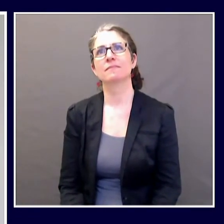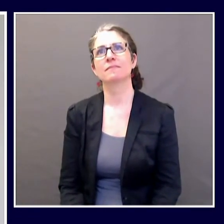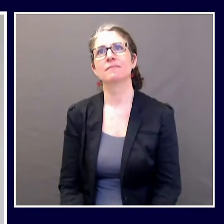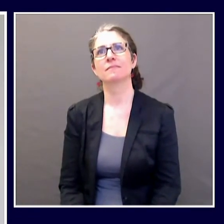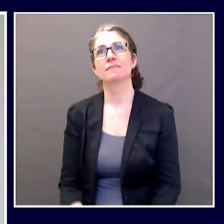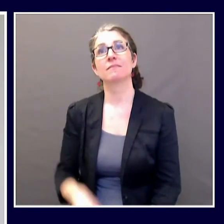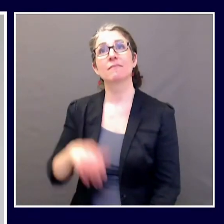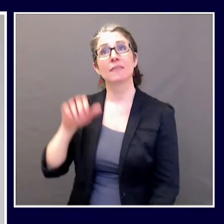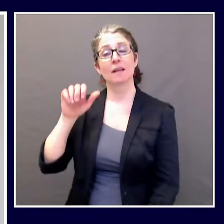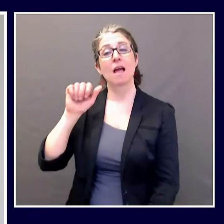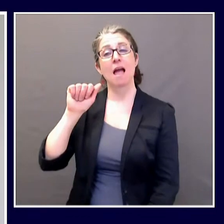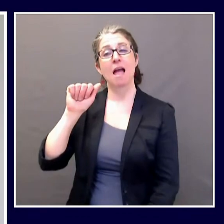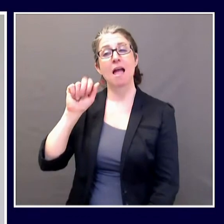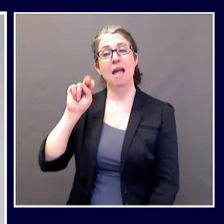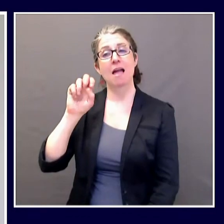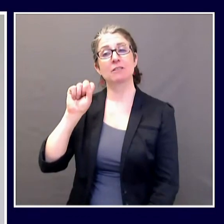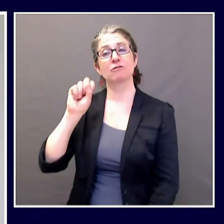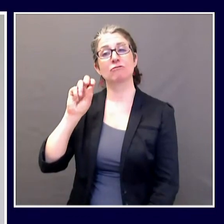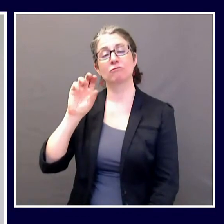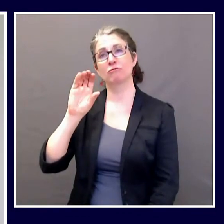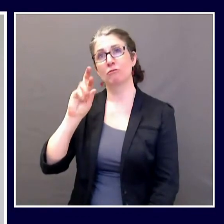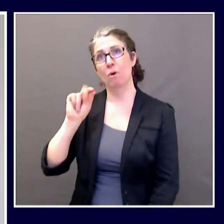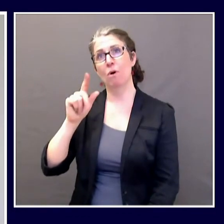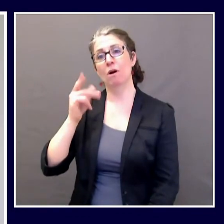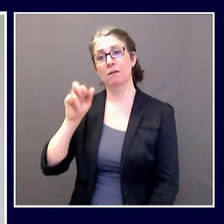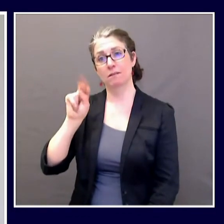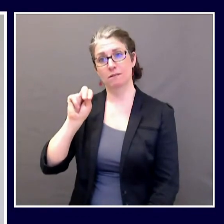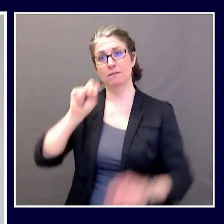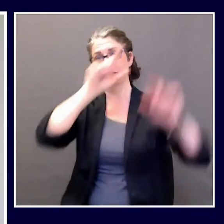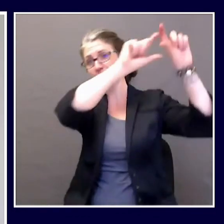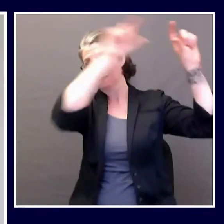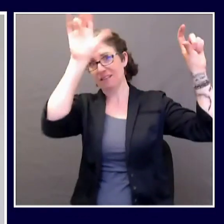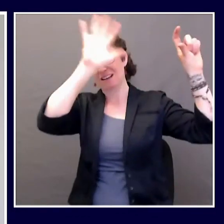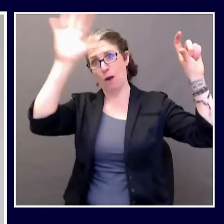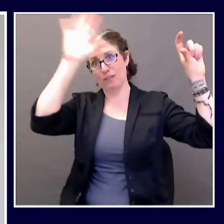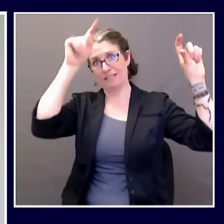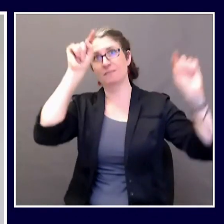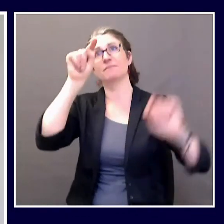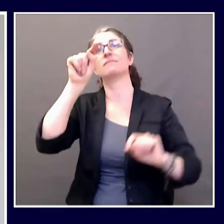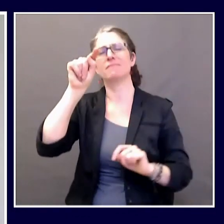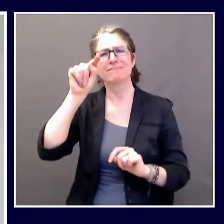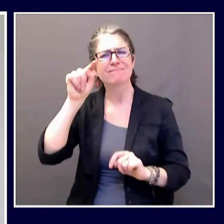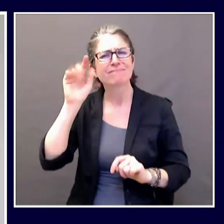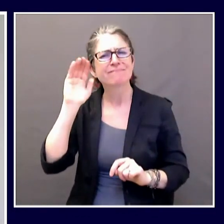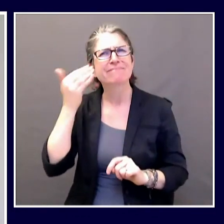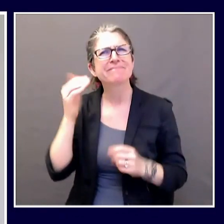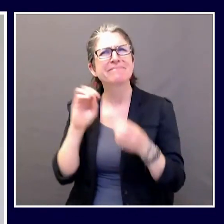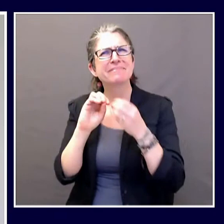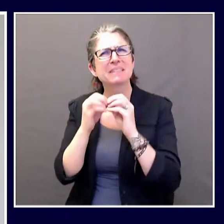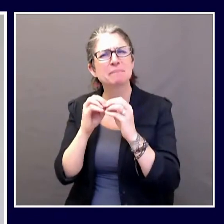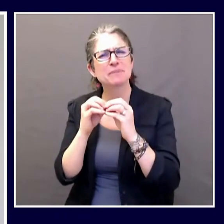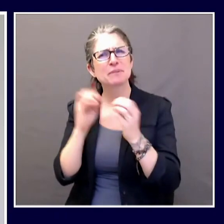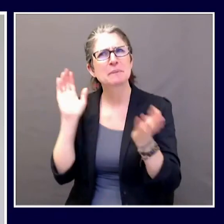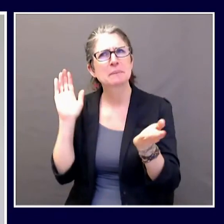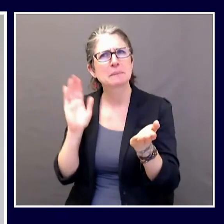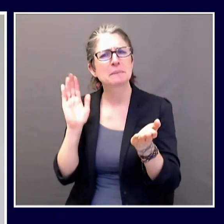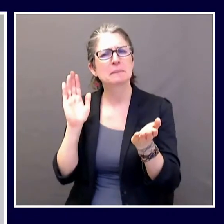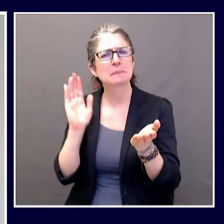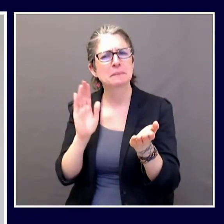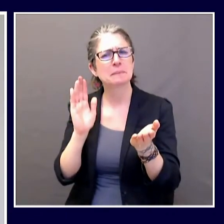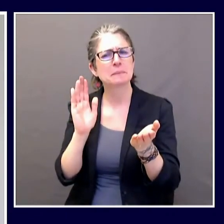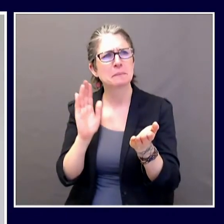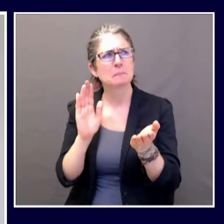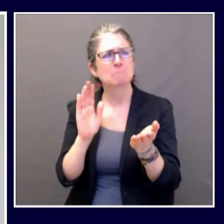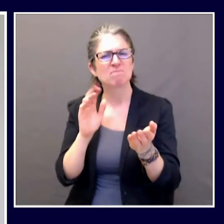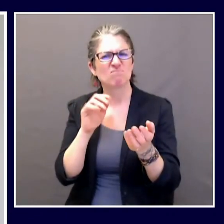It seems to be lower there. I know there's a mass vaccine site opening up on March 17th. But aside from